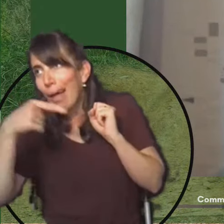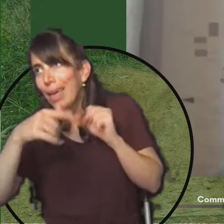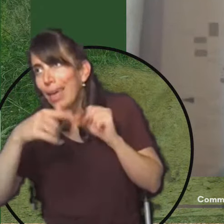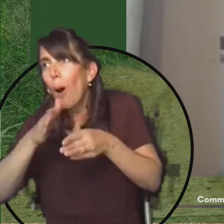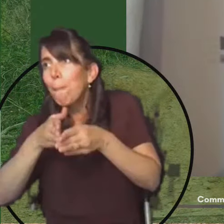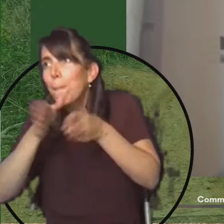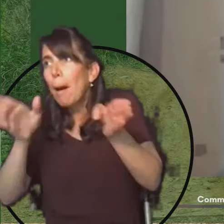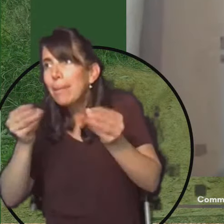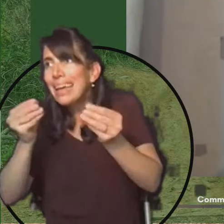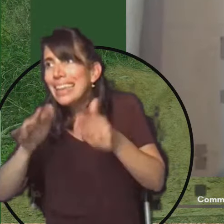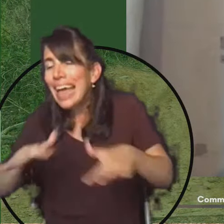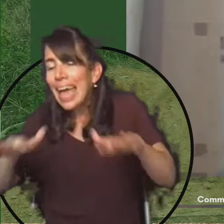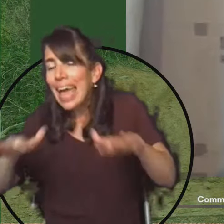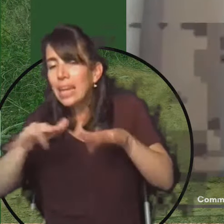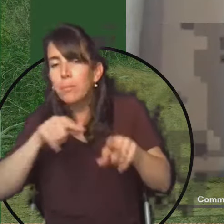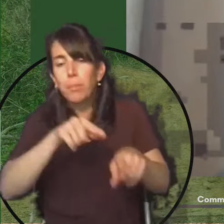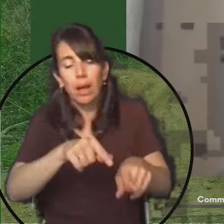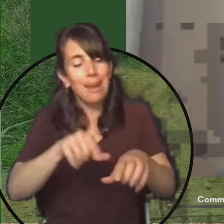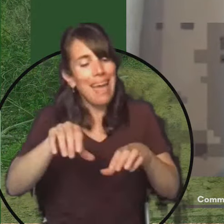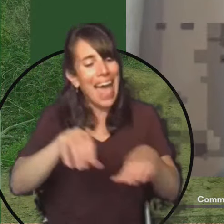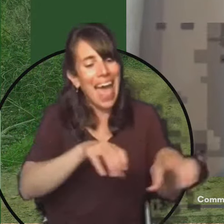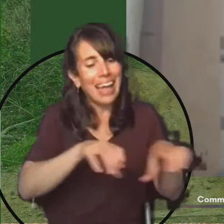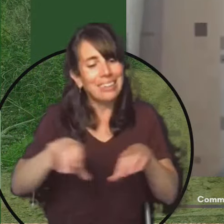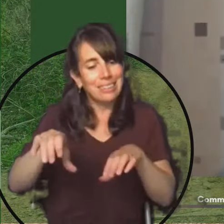disobedience and direct action